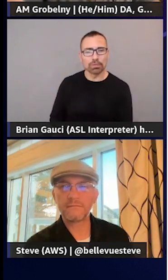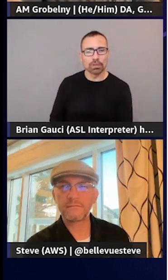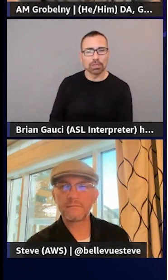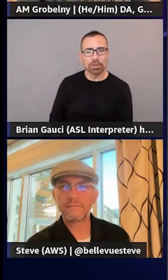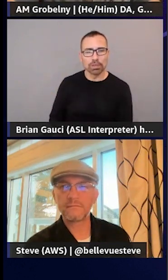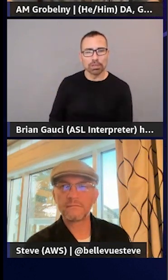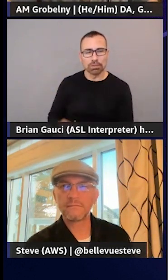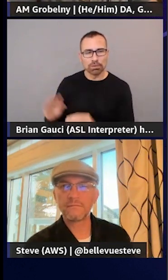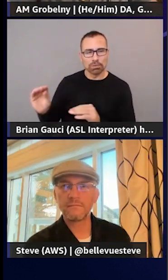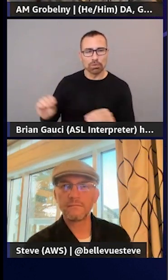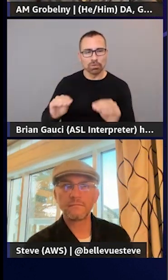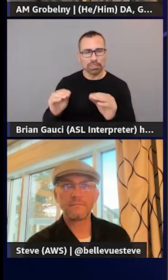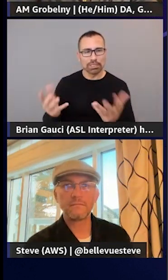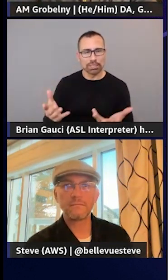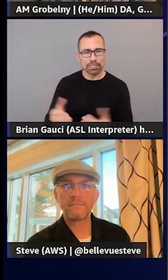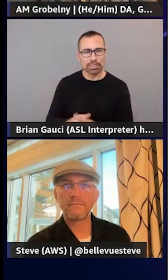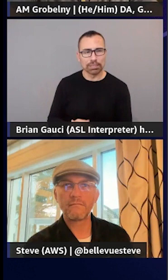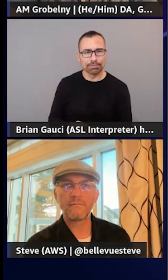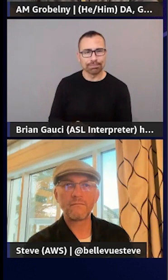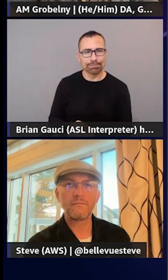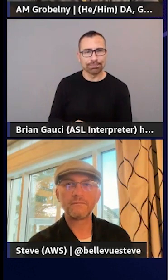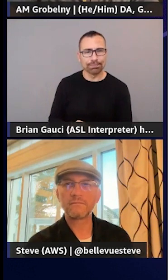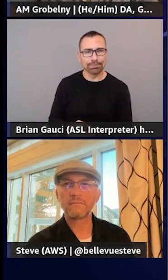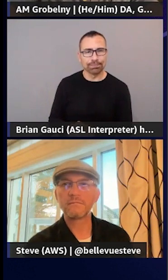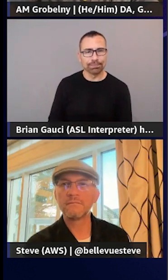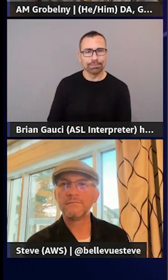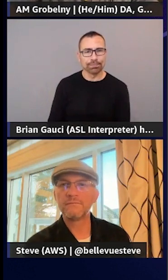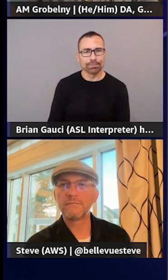to move this here.